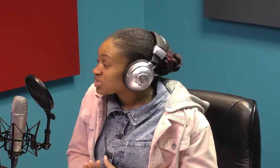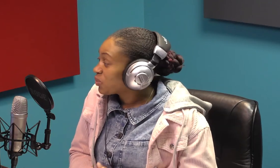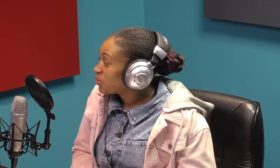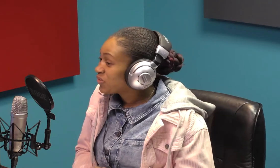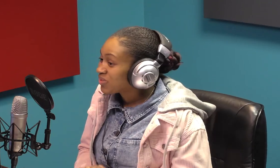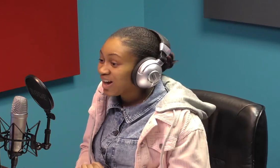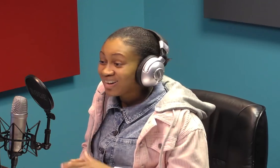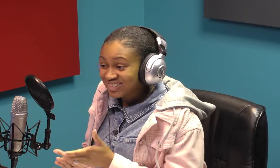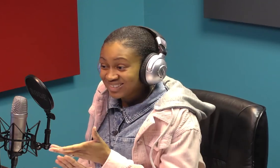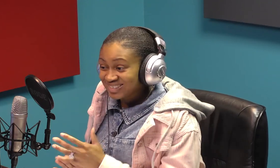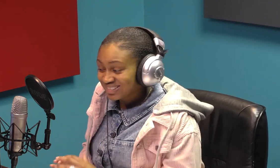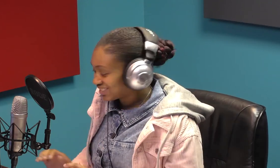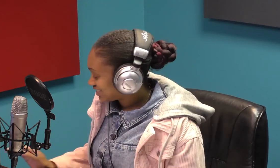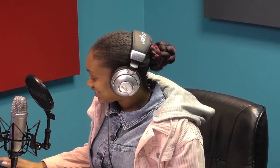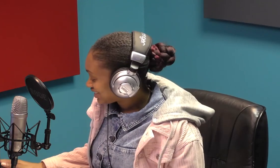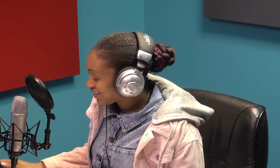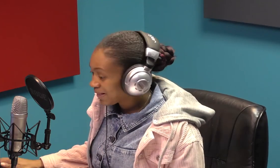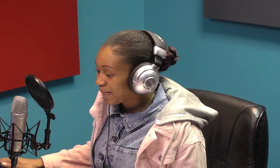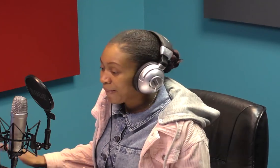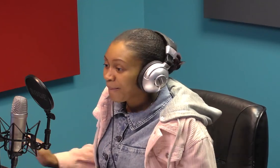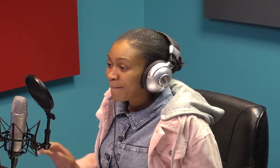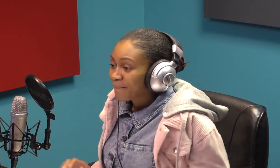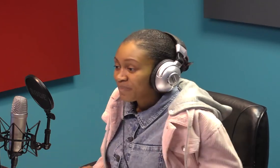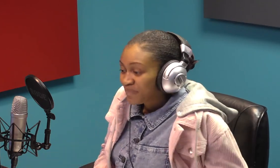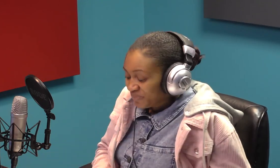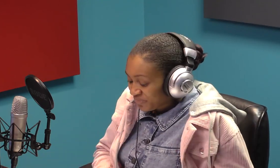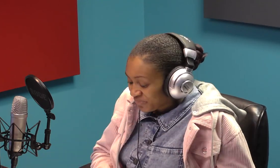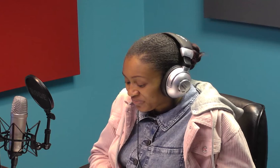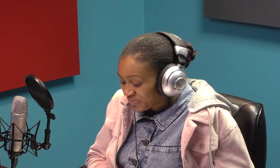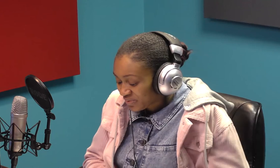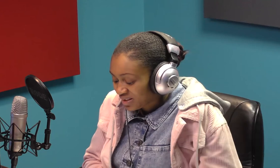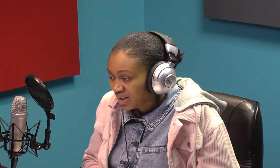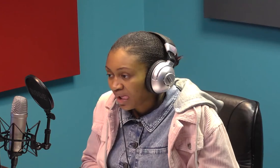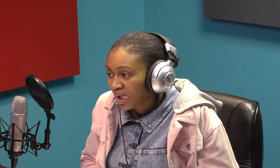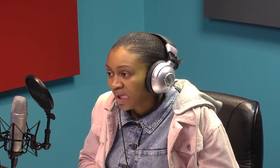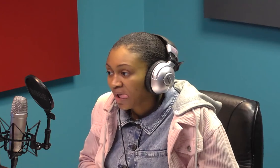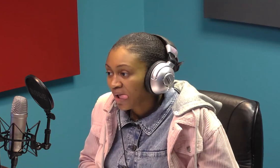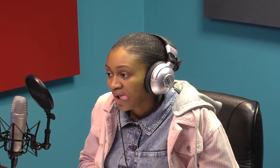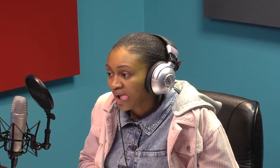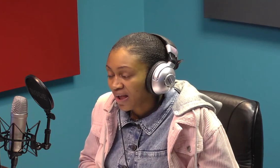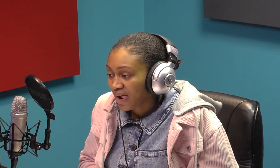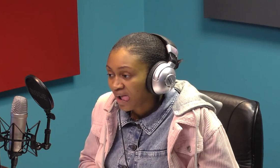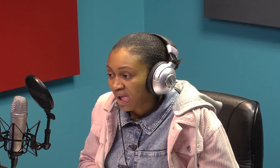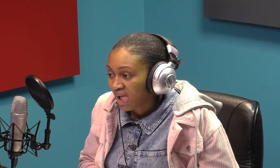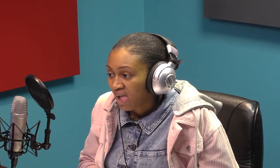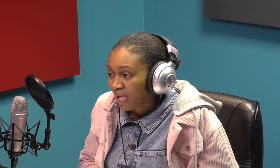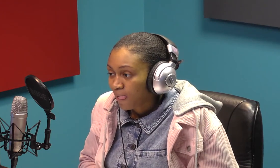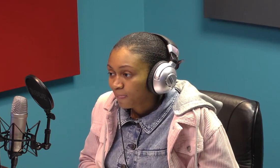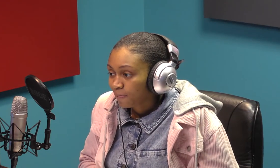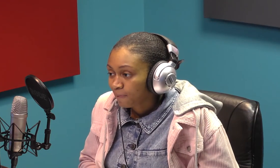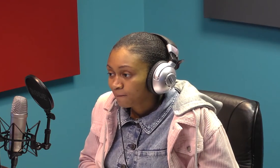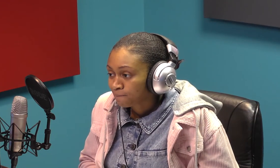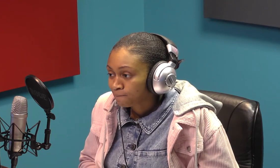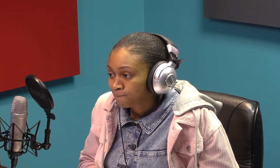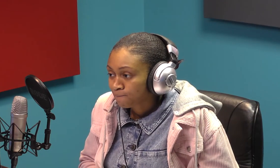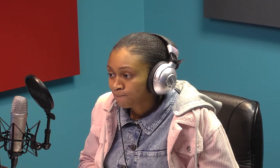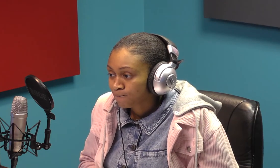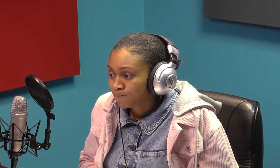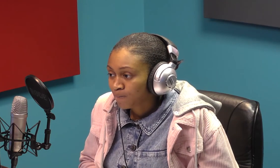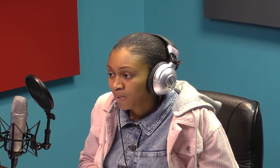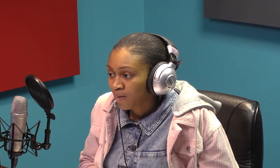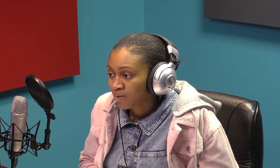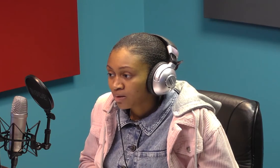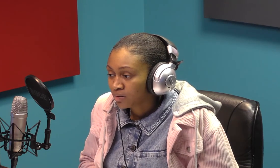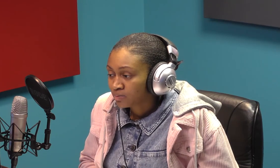All right, so move. I'd like to add one other thing, too. In the readings that I found, Ms. Tamara, said, this generation is also